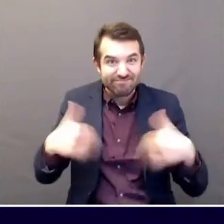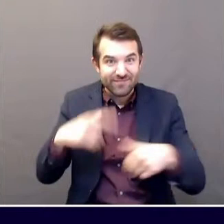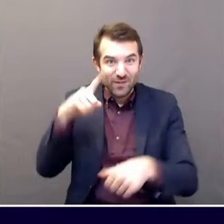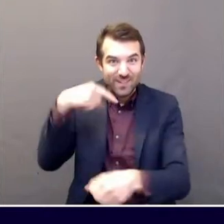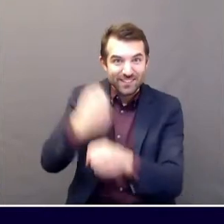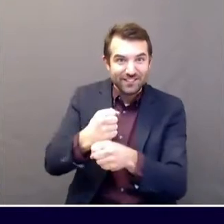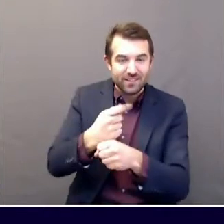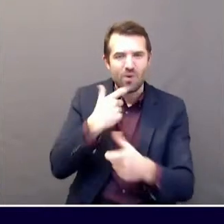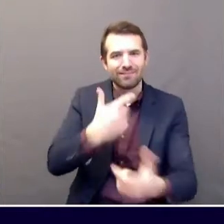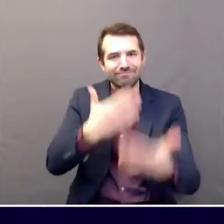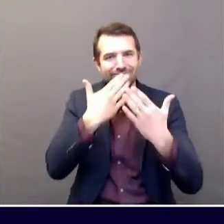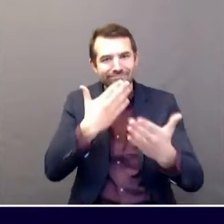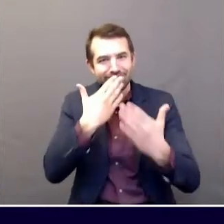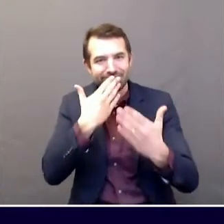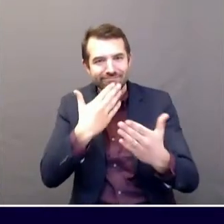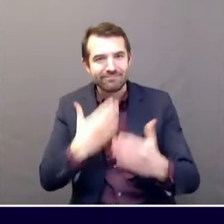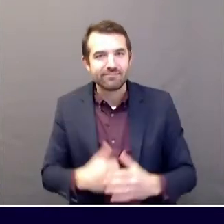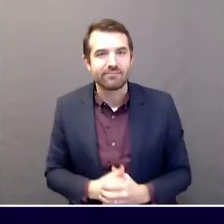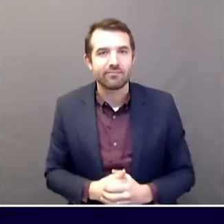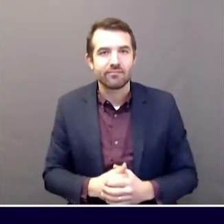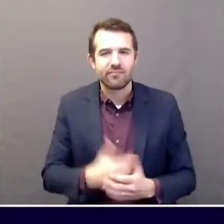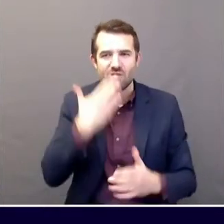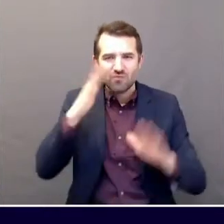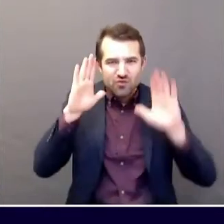keeping everyone so well informed.